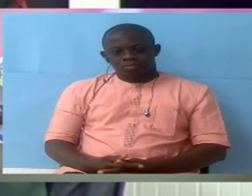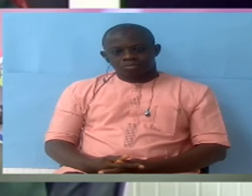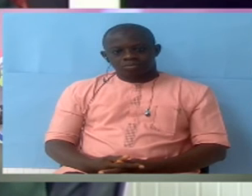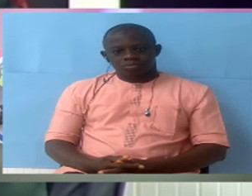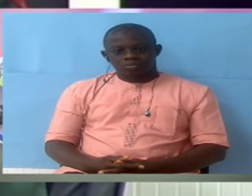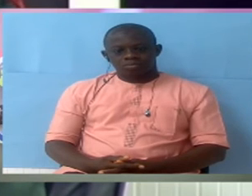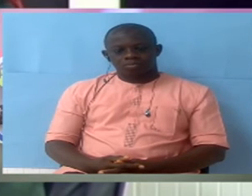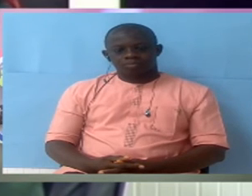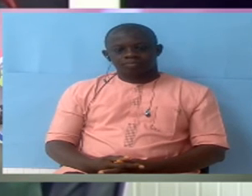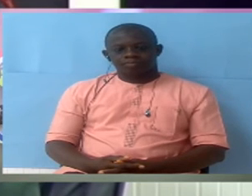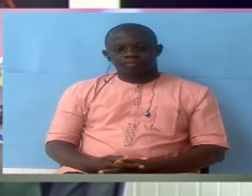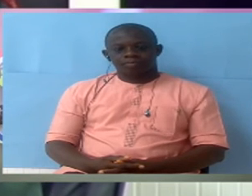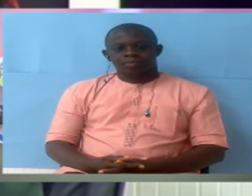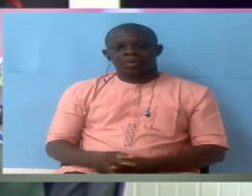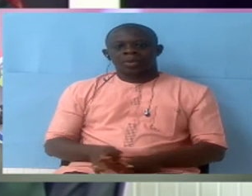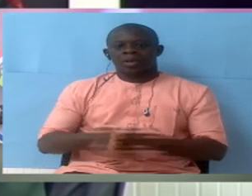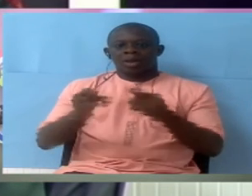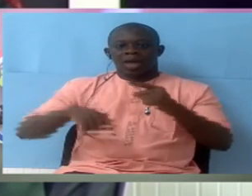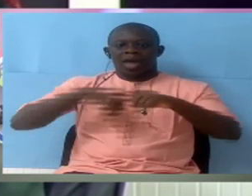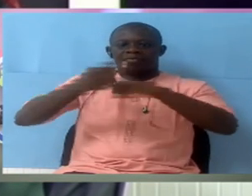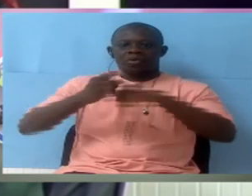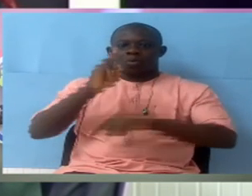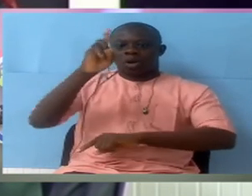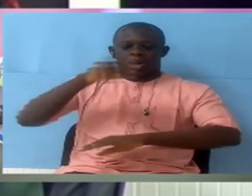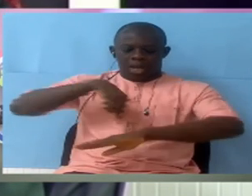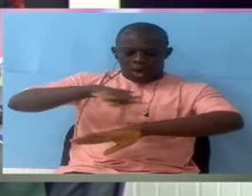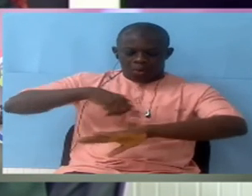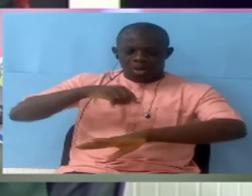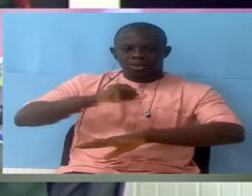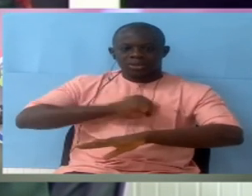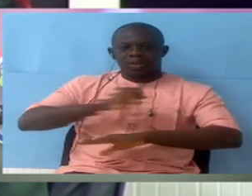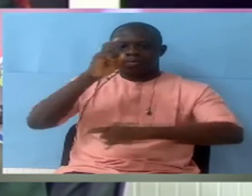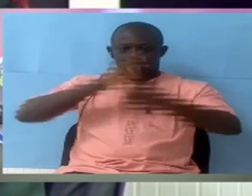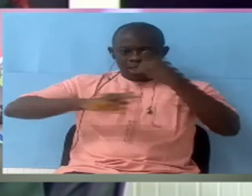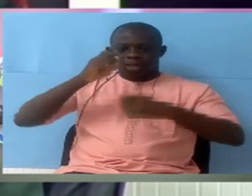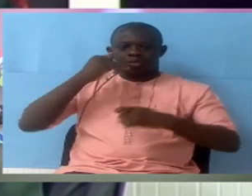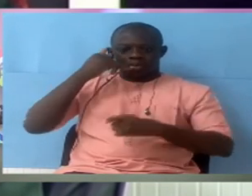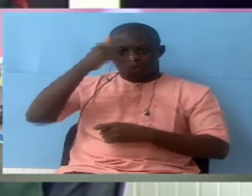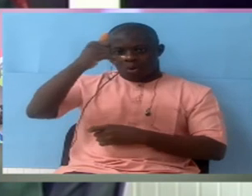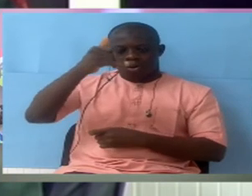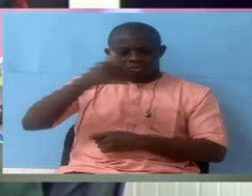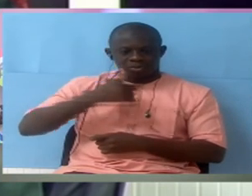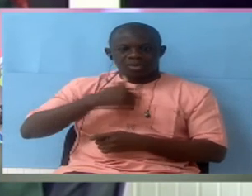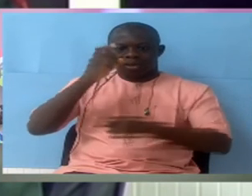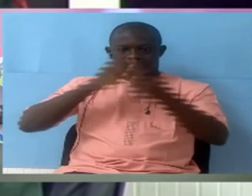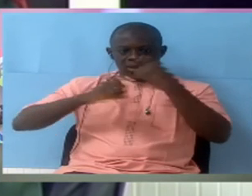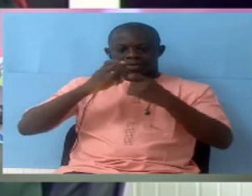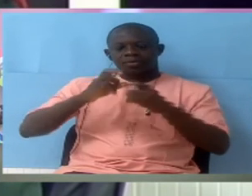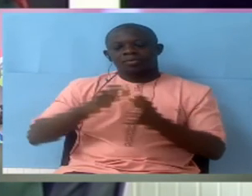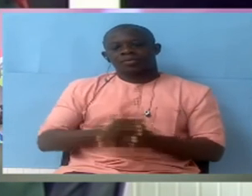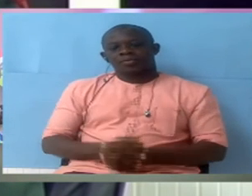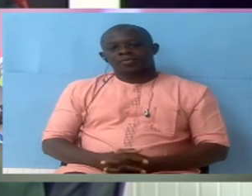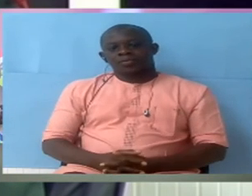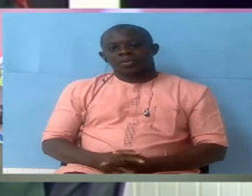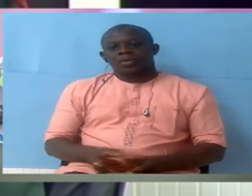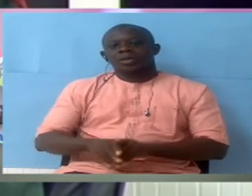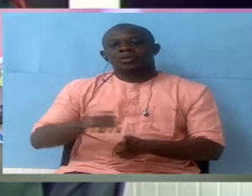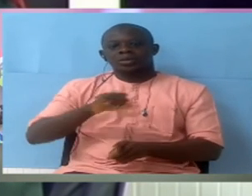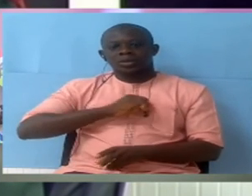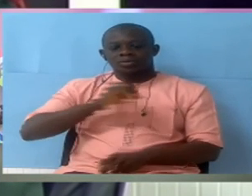So after 1 hour he called again. Gannaaw di ben waxtu mu ote wat. He